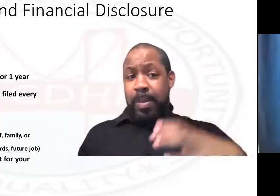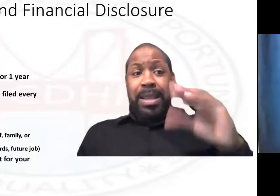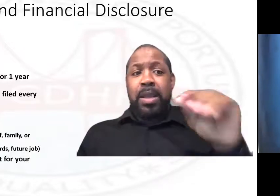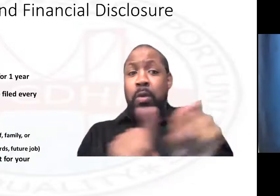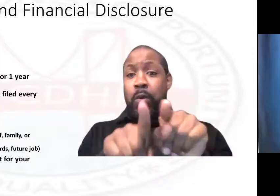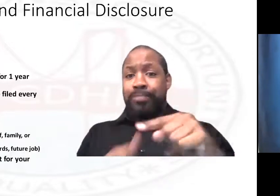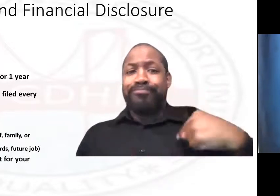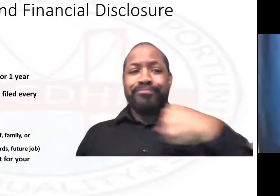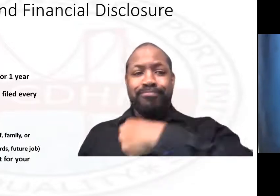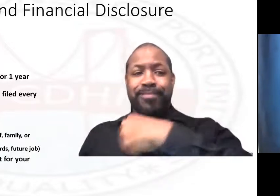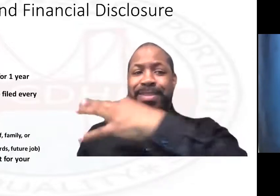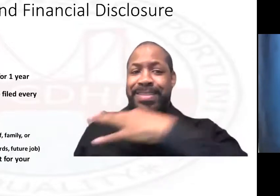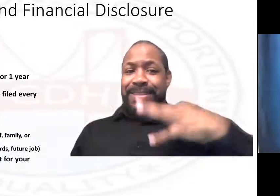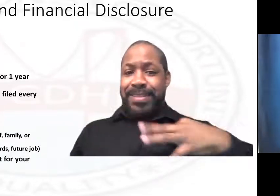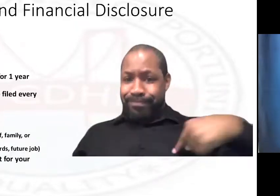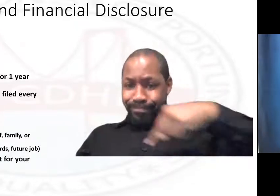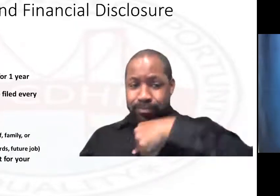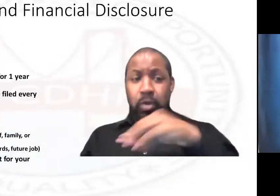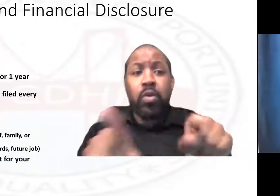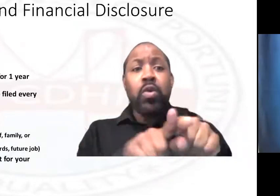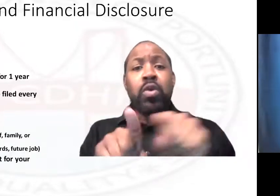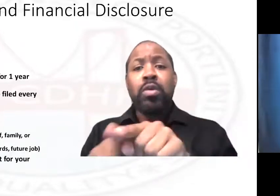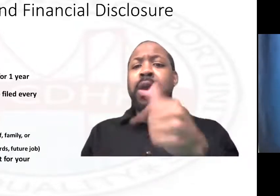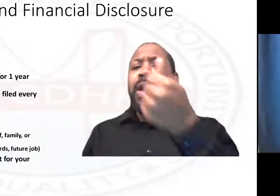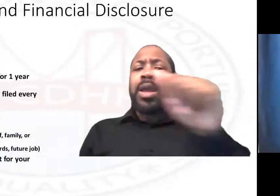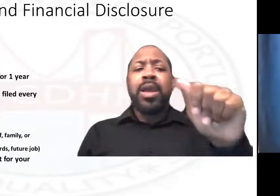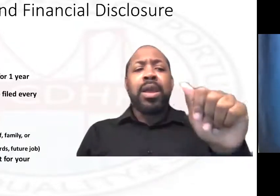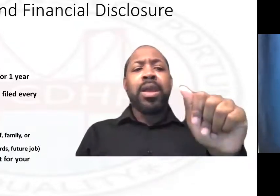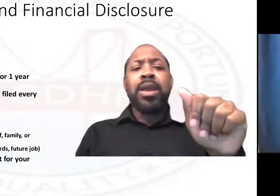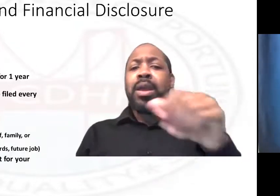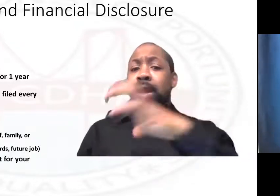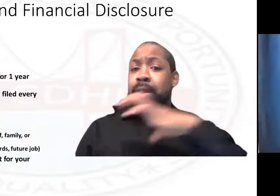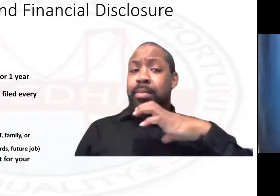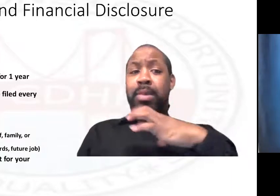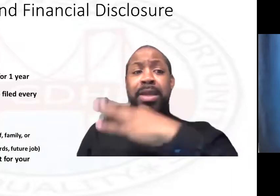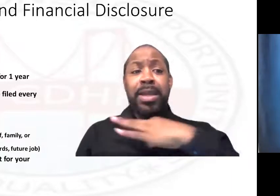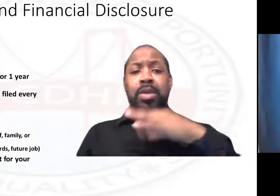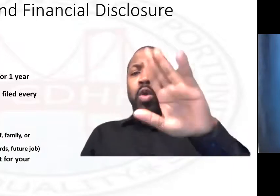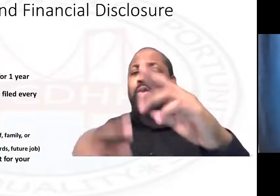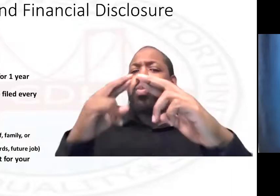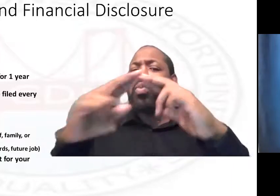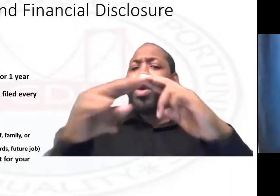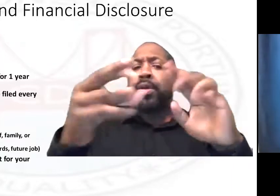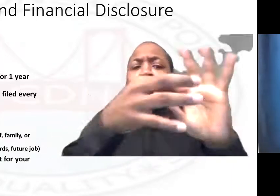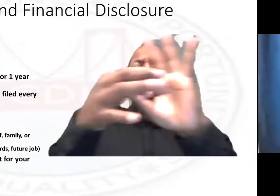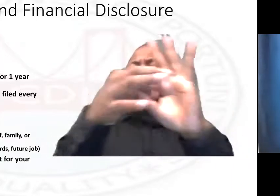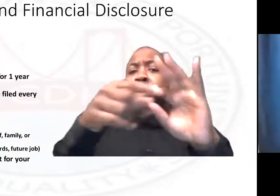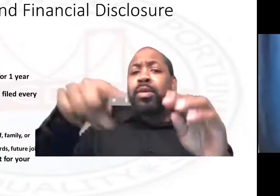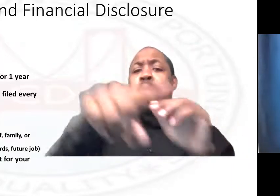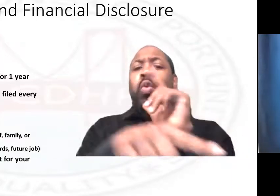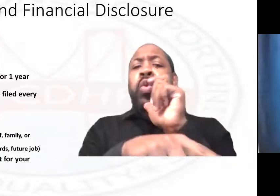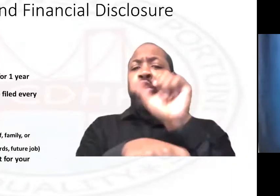So it covers you, the commissioners, volunteers, staff, and also